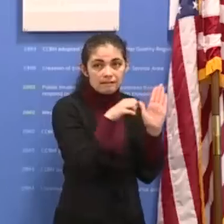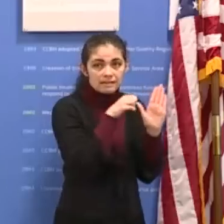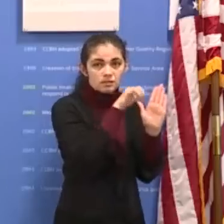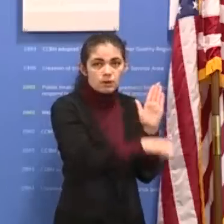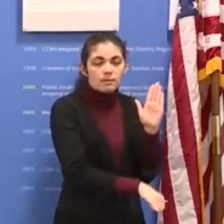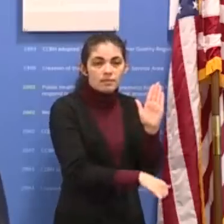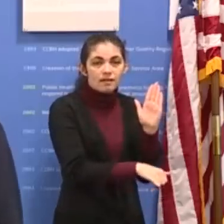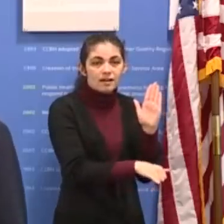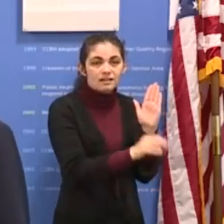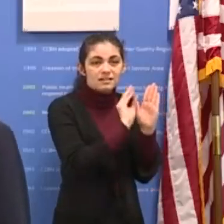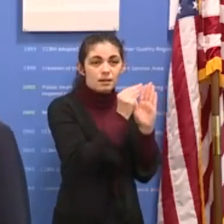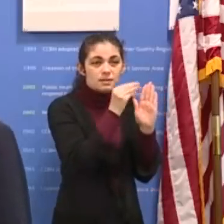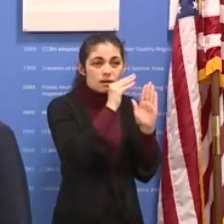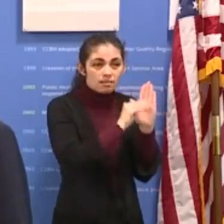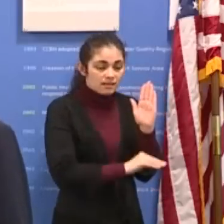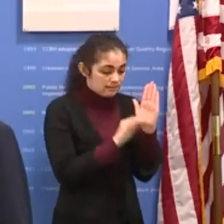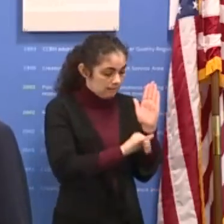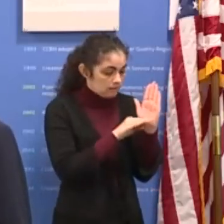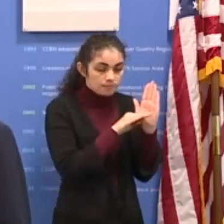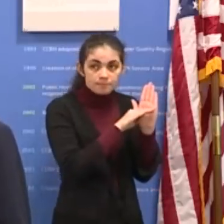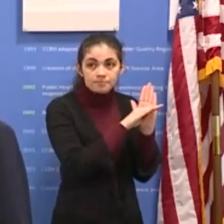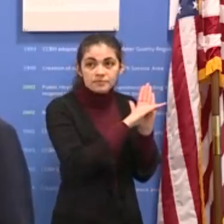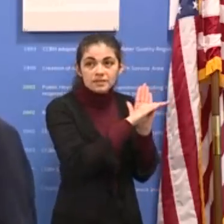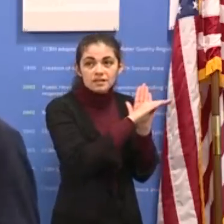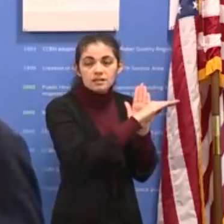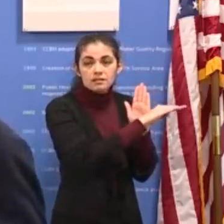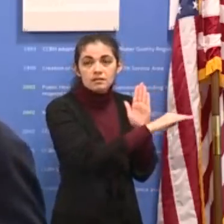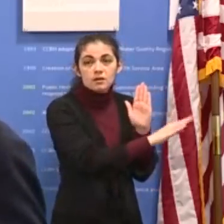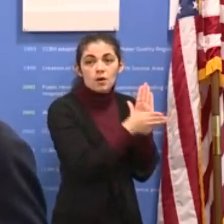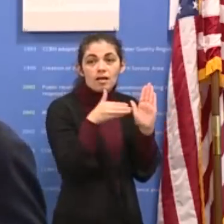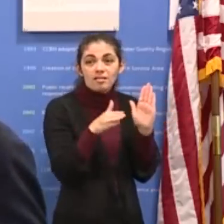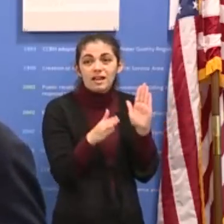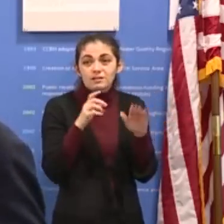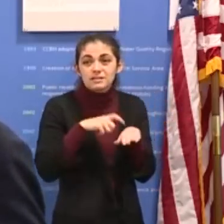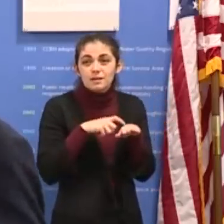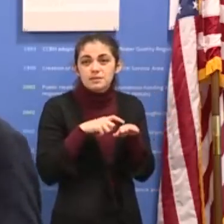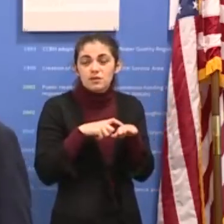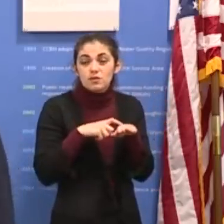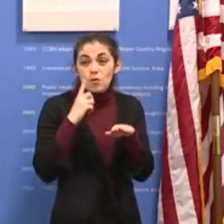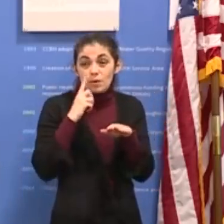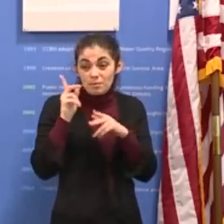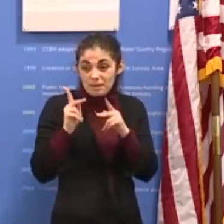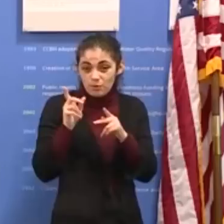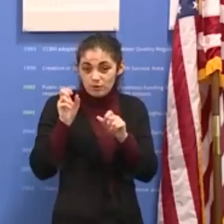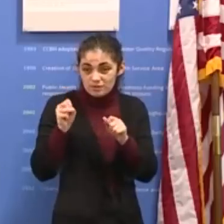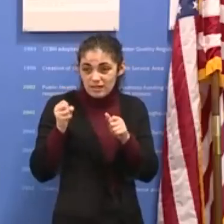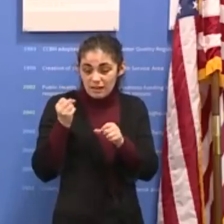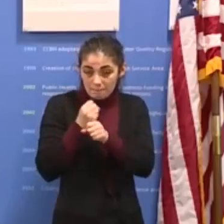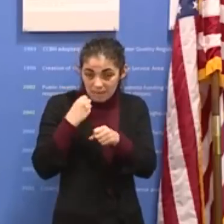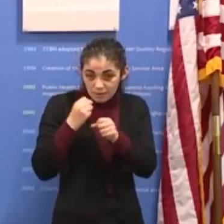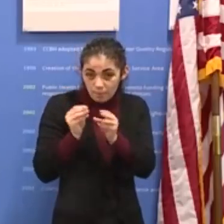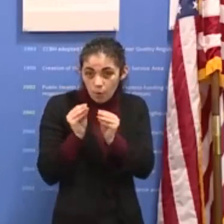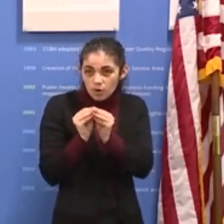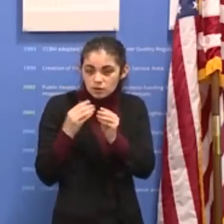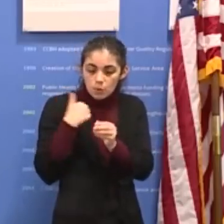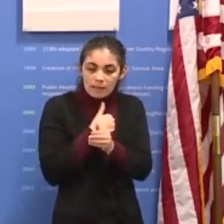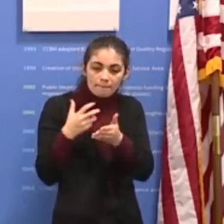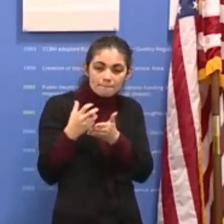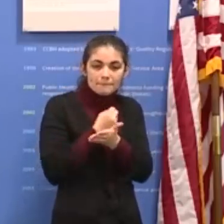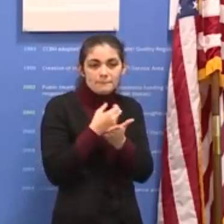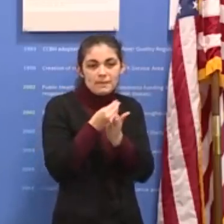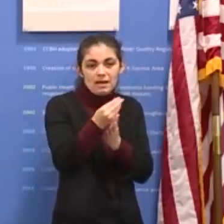out cases and keeping them at a lower level over time, we allow time for the supply chain that Executive Budish mentioned